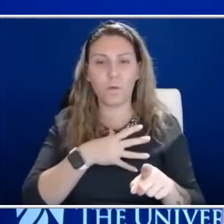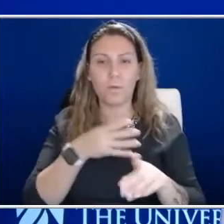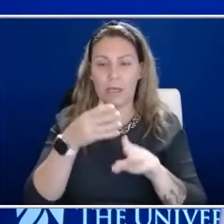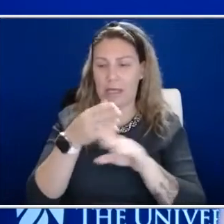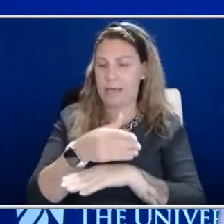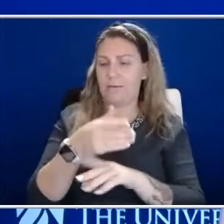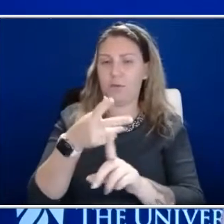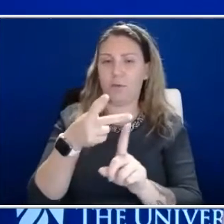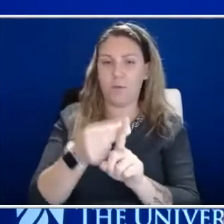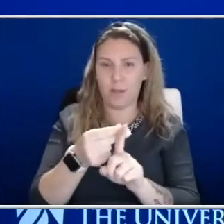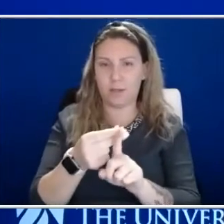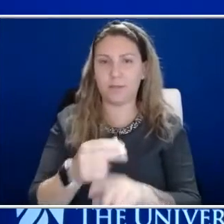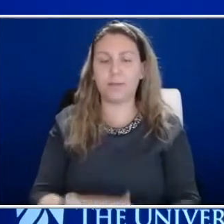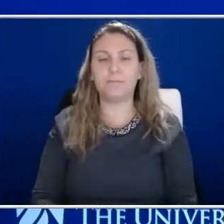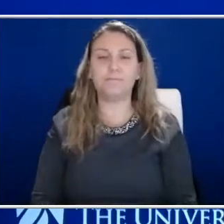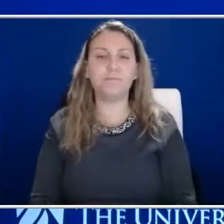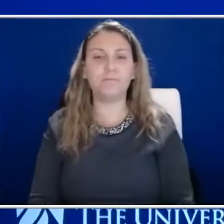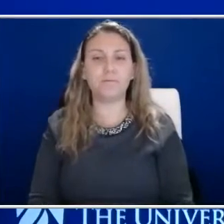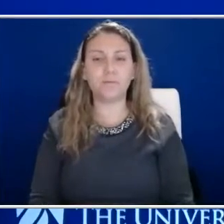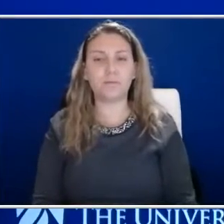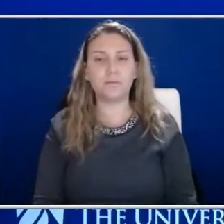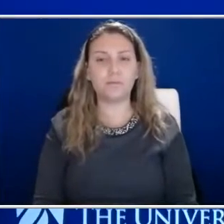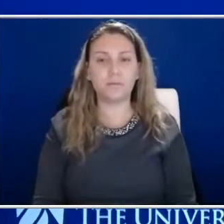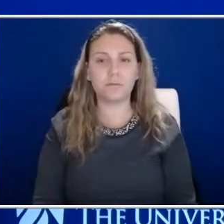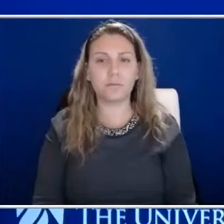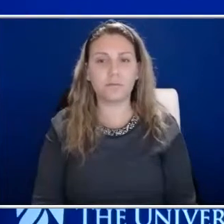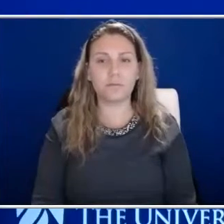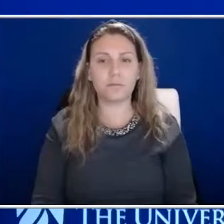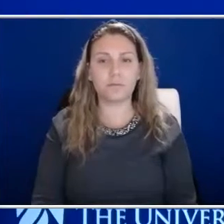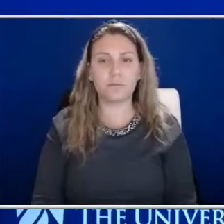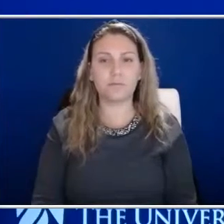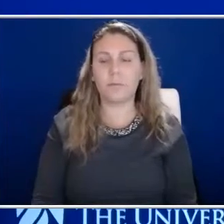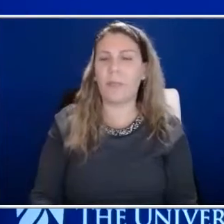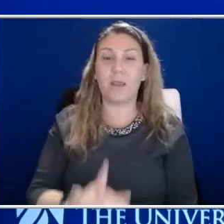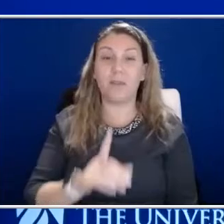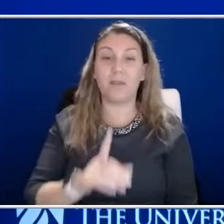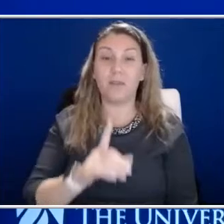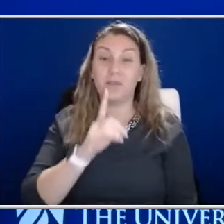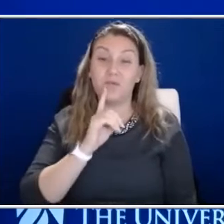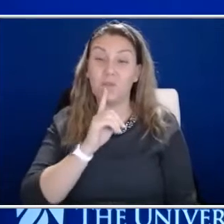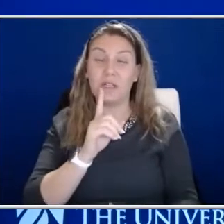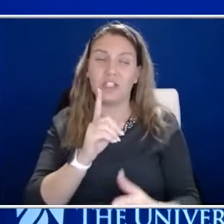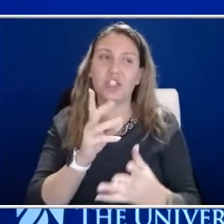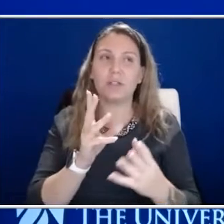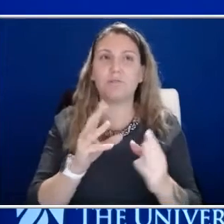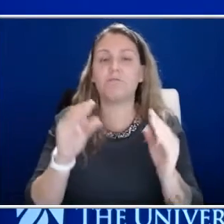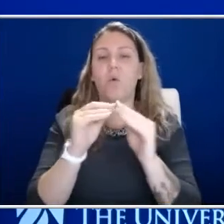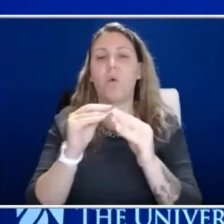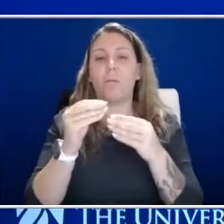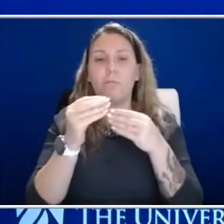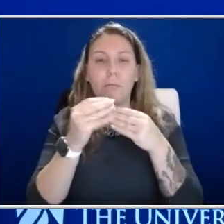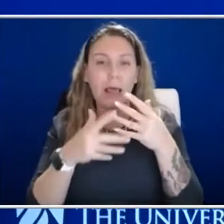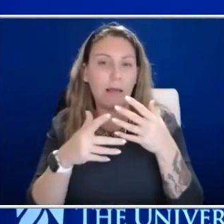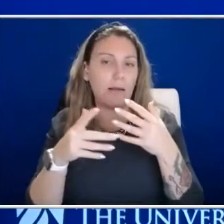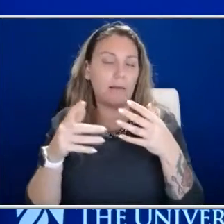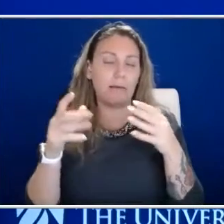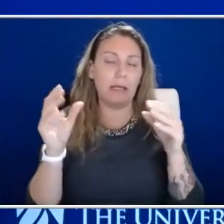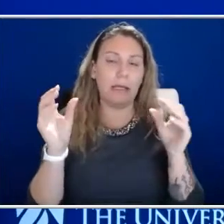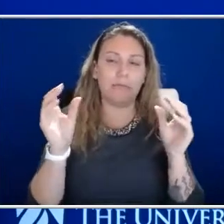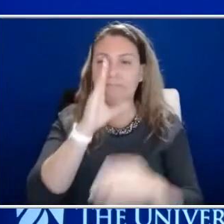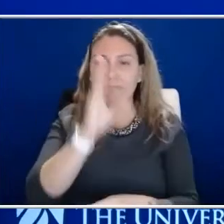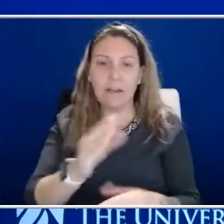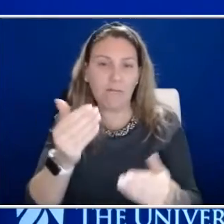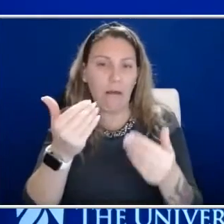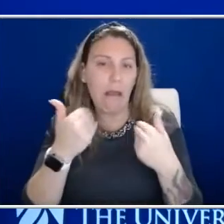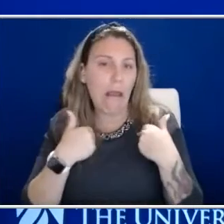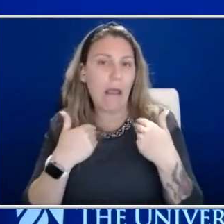vaccine. It was really just some excess bleeding. It never led to any medical problems or anything like that, but we certainly were